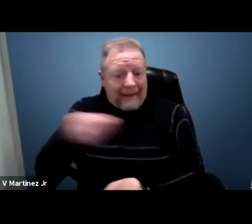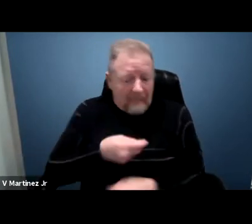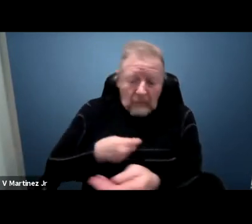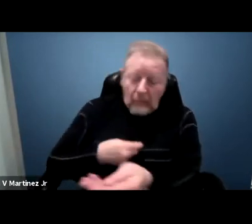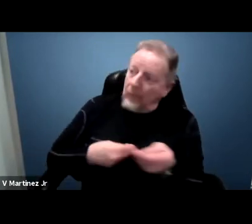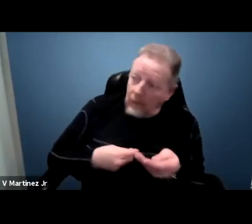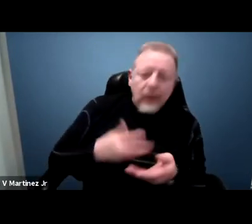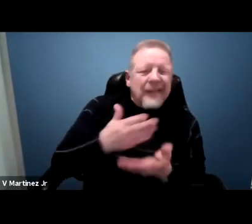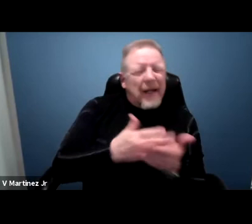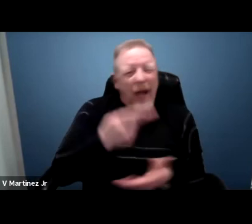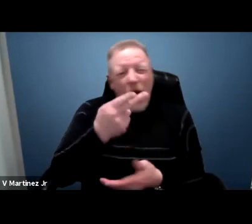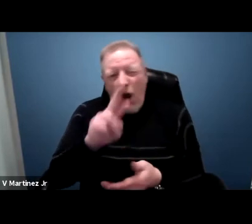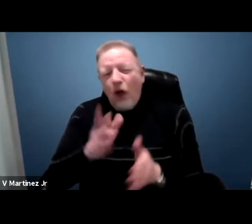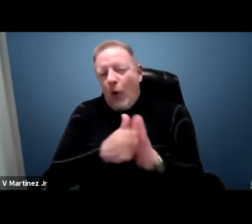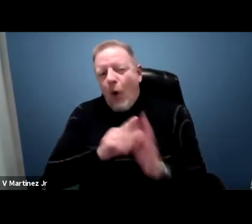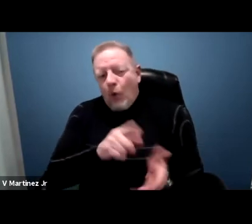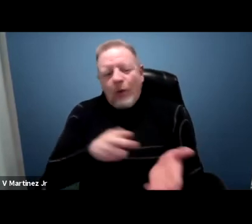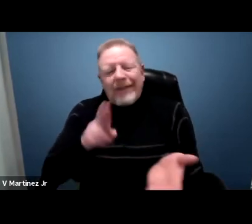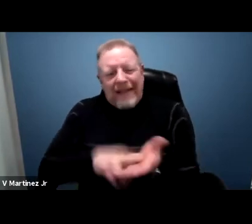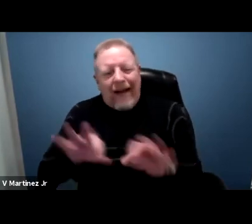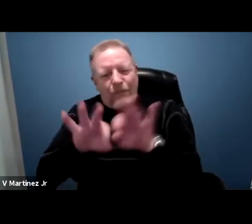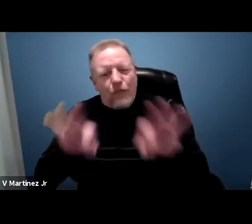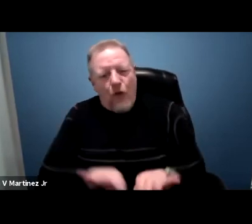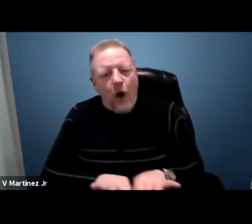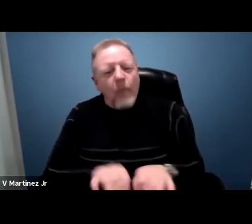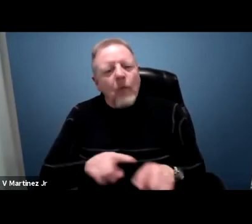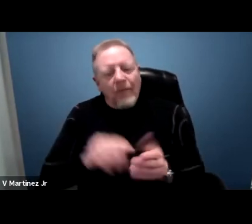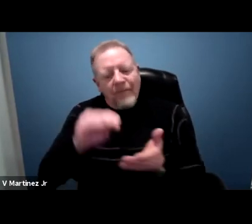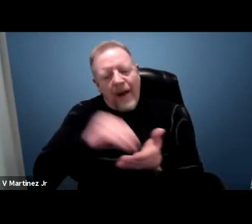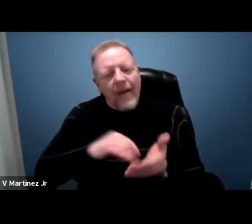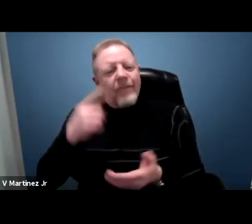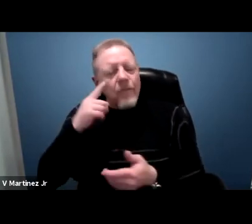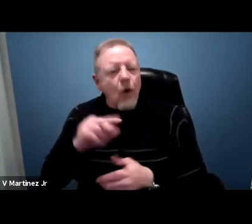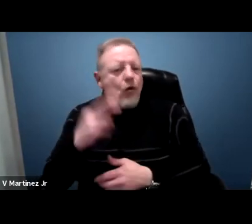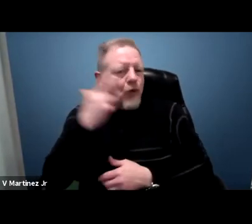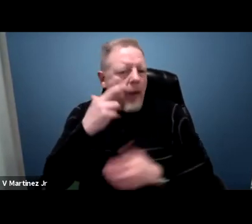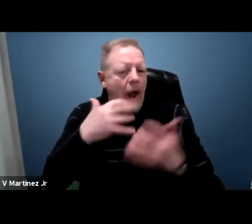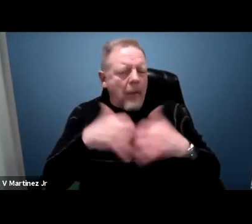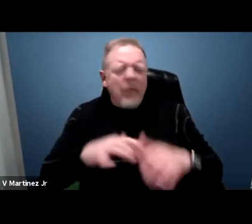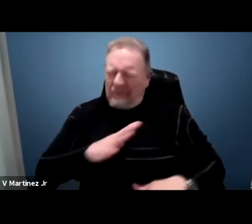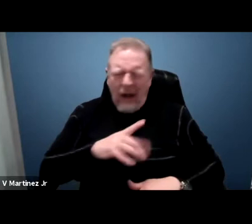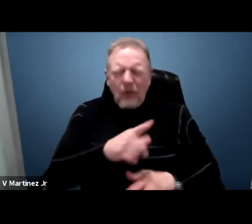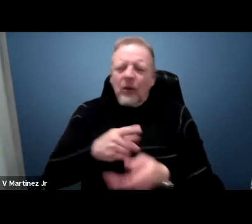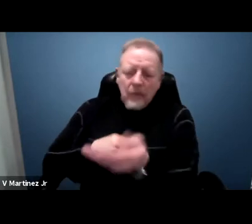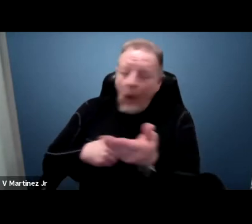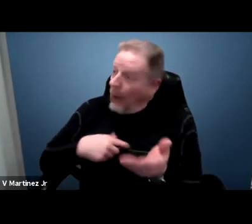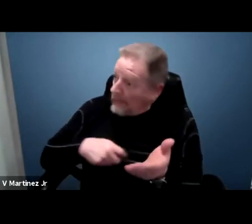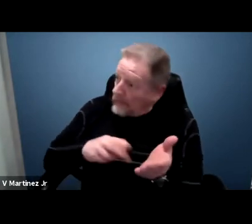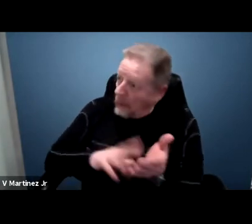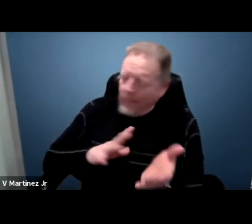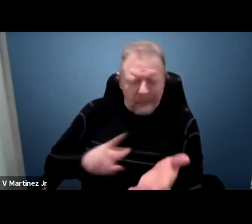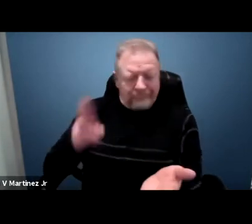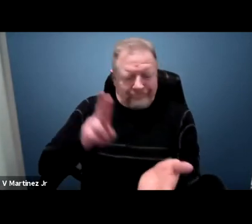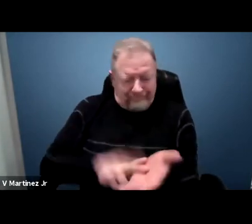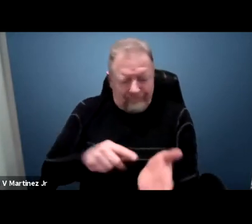HR departments do have forms that they use to process reasonable accommodation requests, and it might just go faster if you use